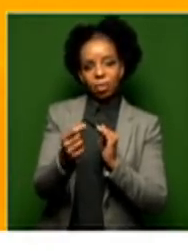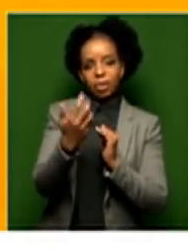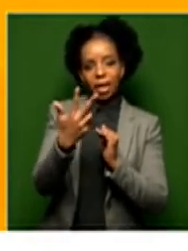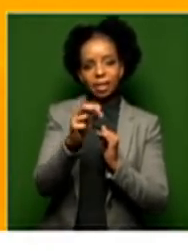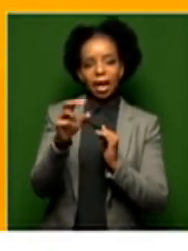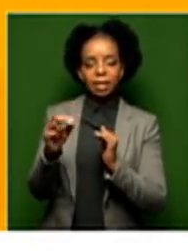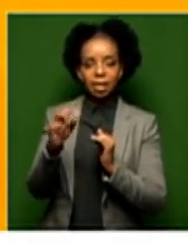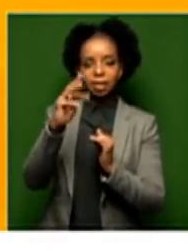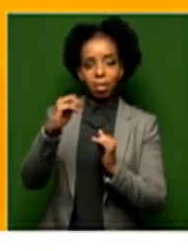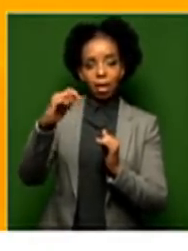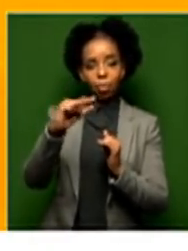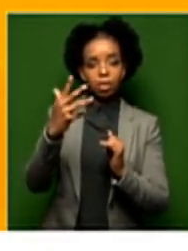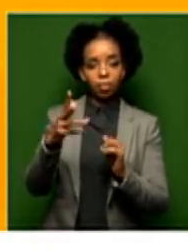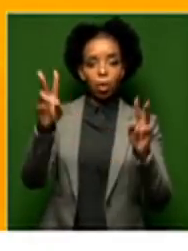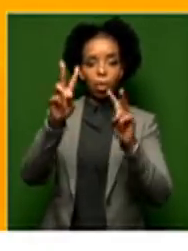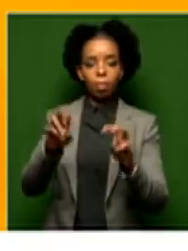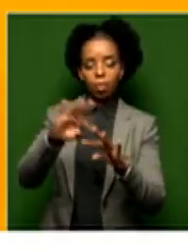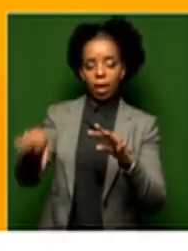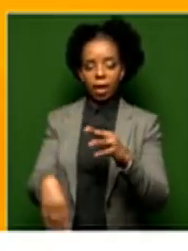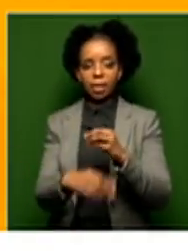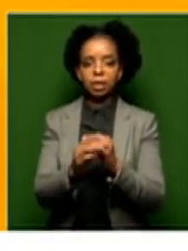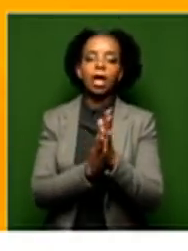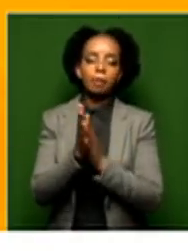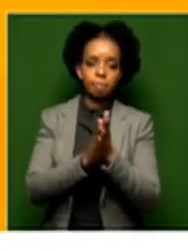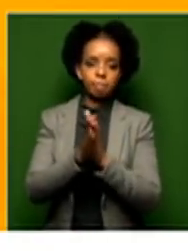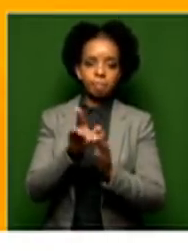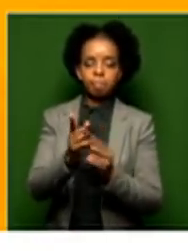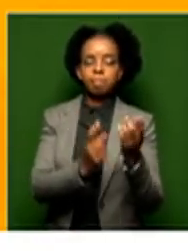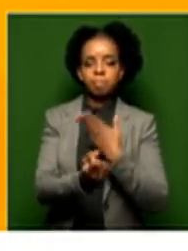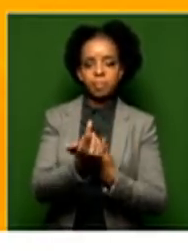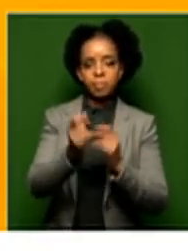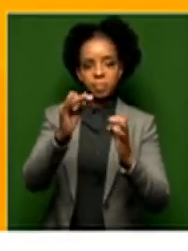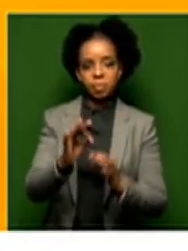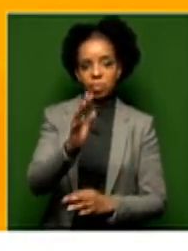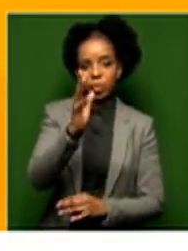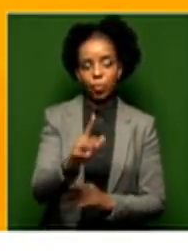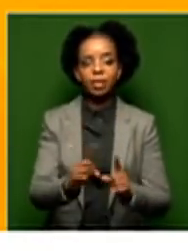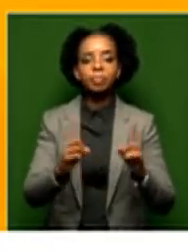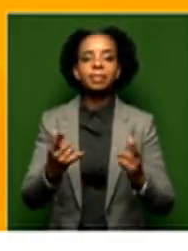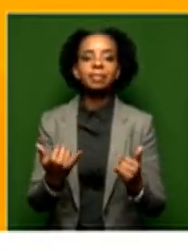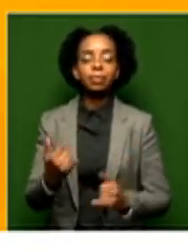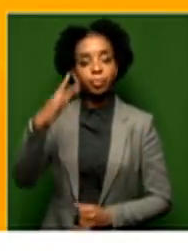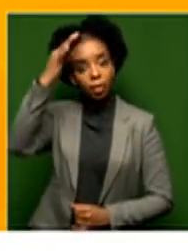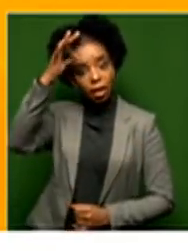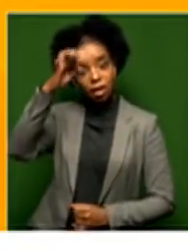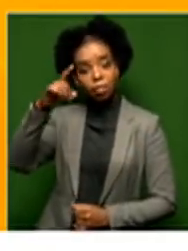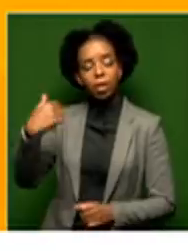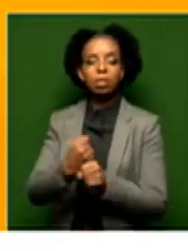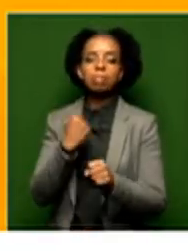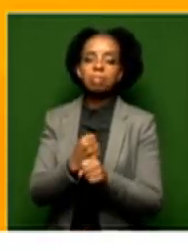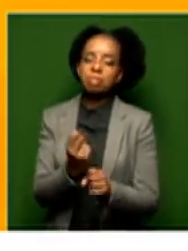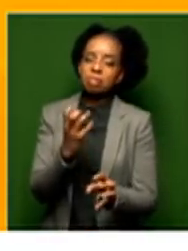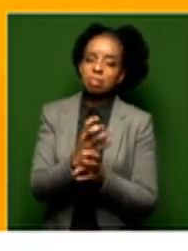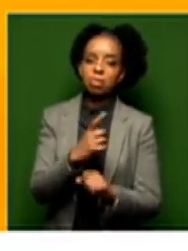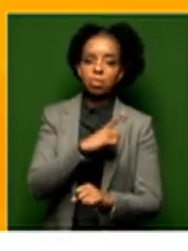megawatts of additional power generation. The president also noted that government is working hard to restore Eskom's